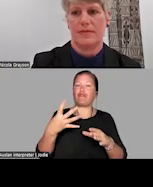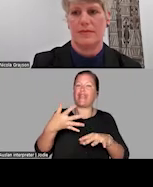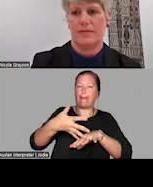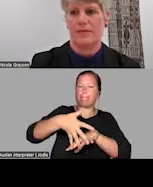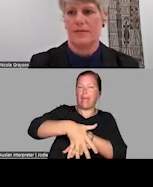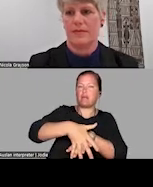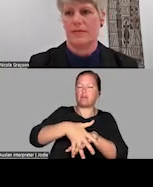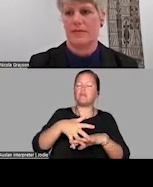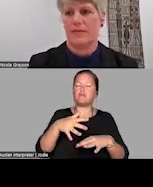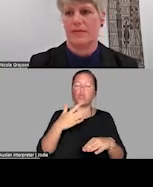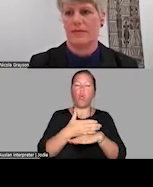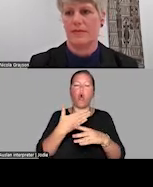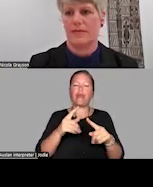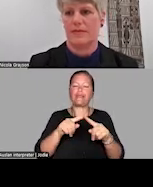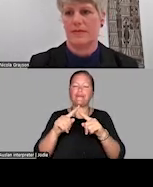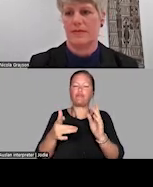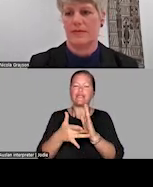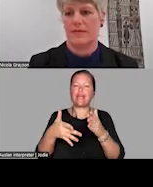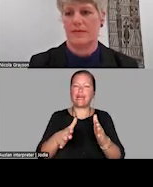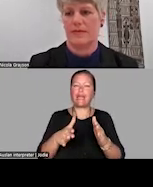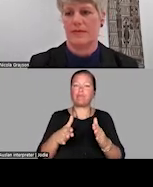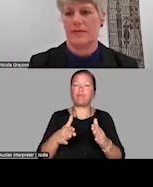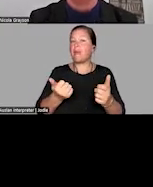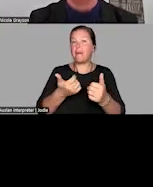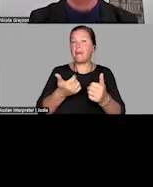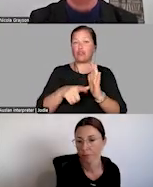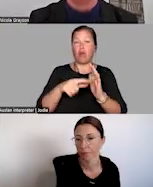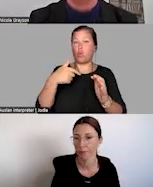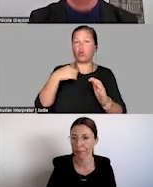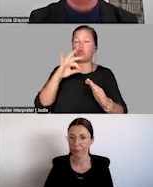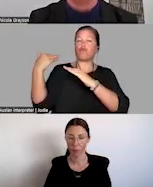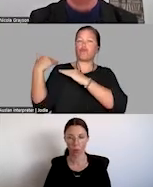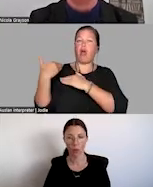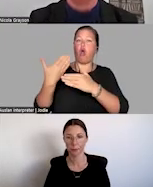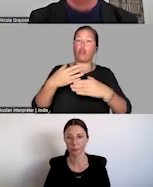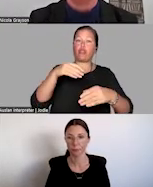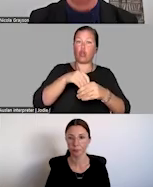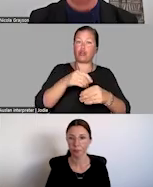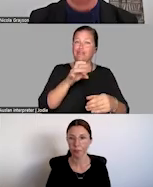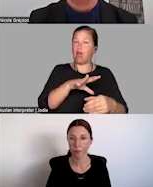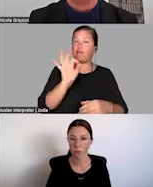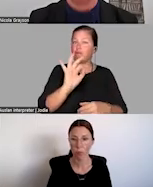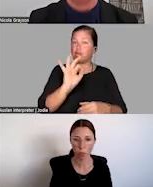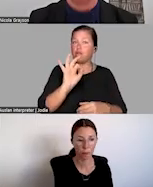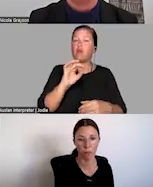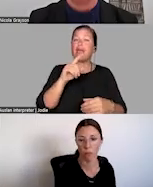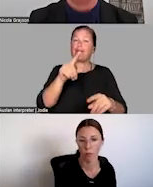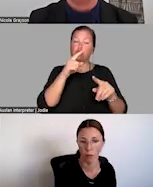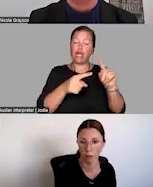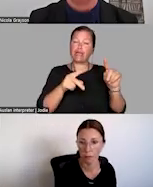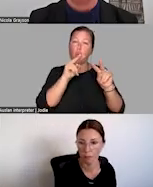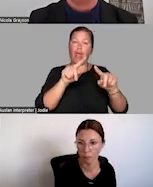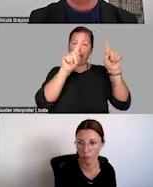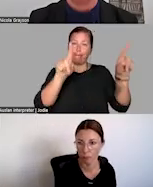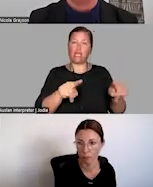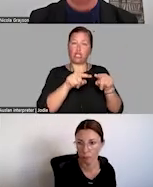we're working on. And many times we do not rely on just the content itself. If you're only looking at the image itself,